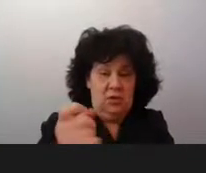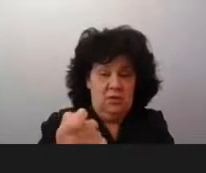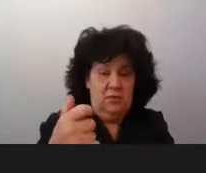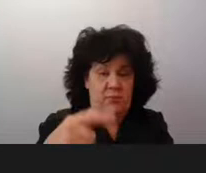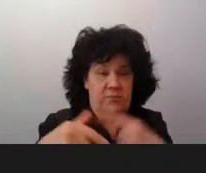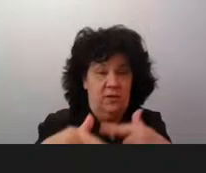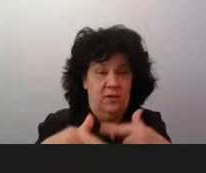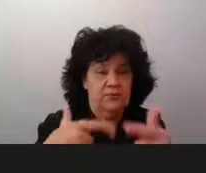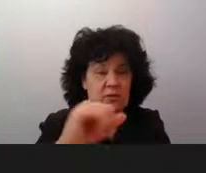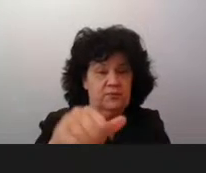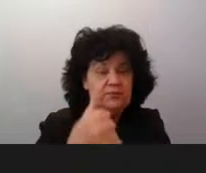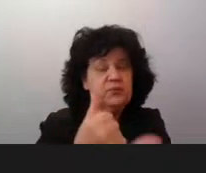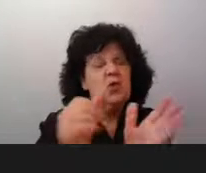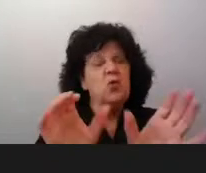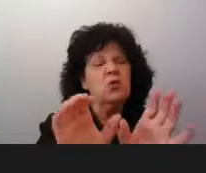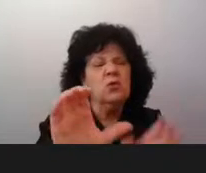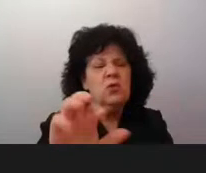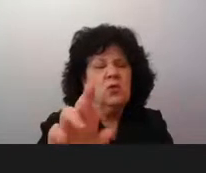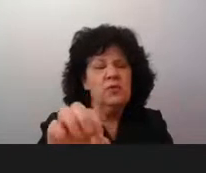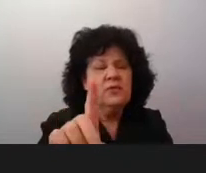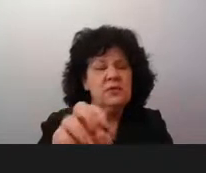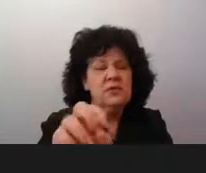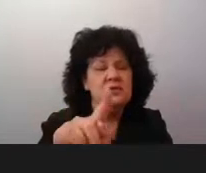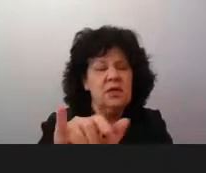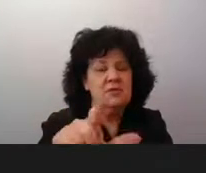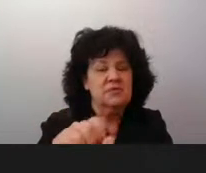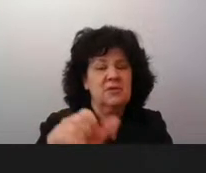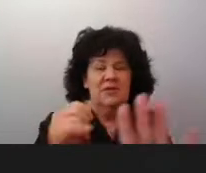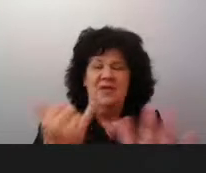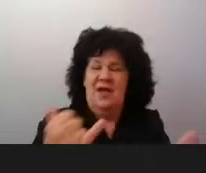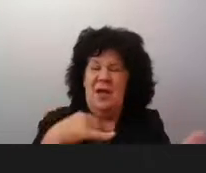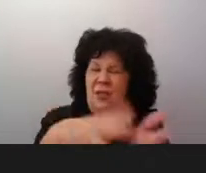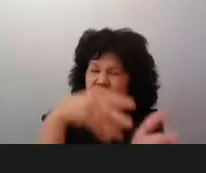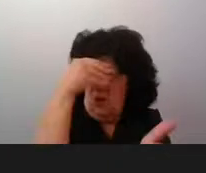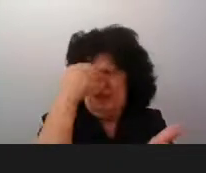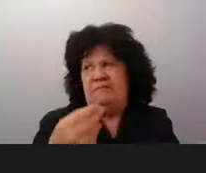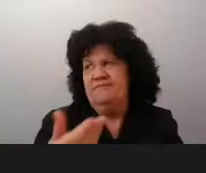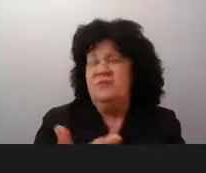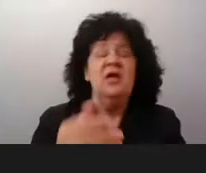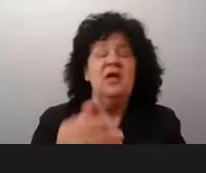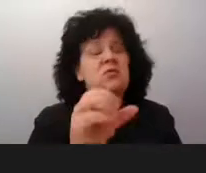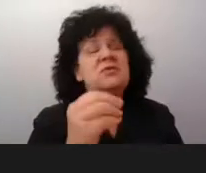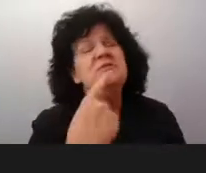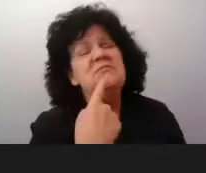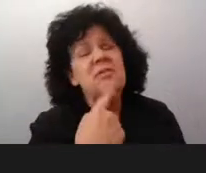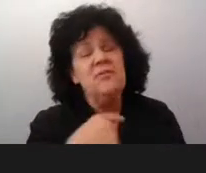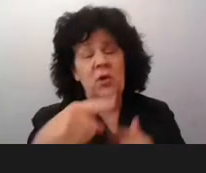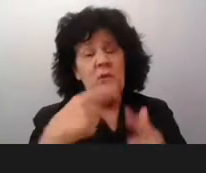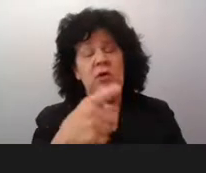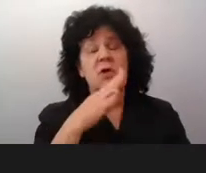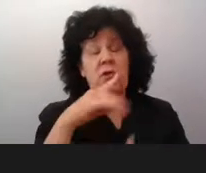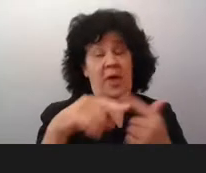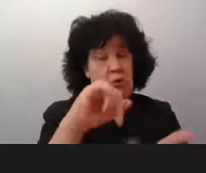credentials. And and really I'm learning here. So could you tell me what when you were talking about